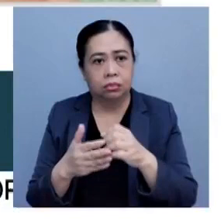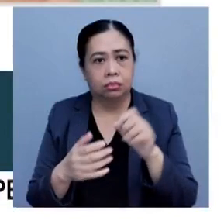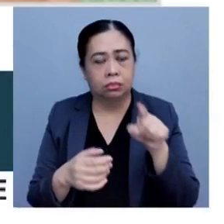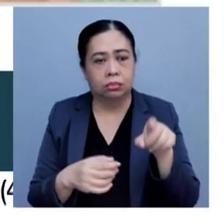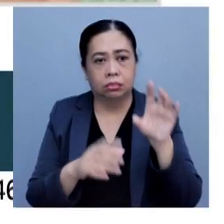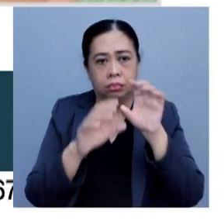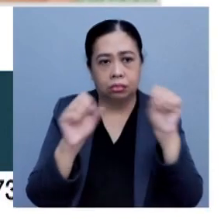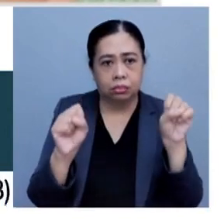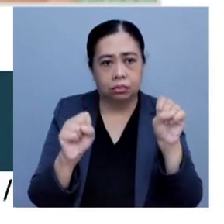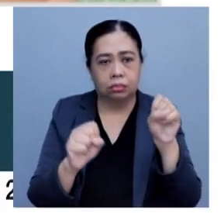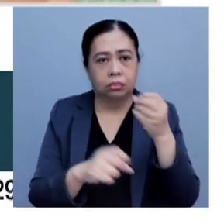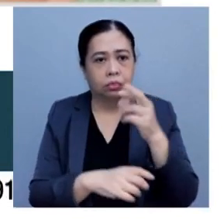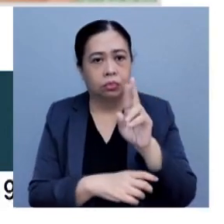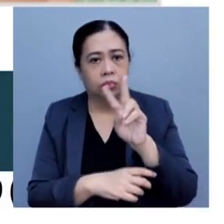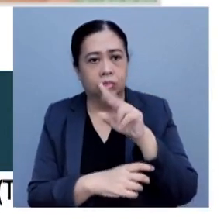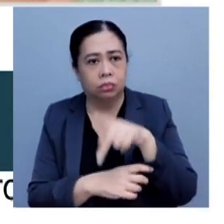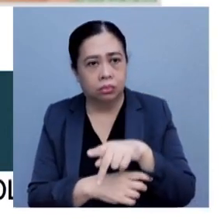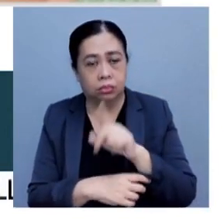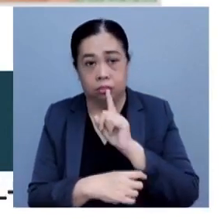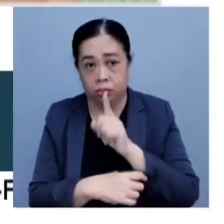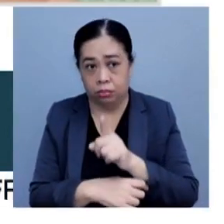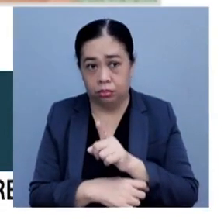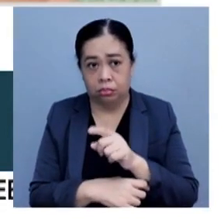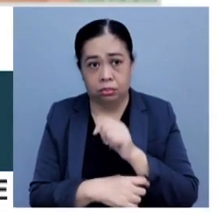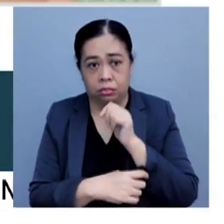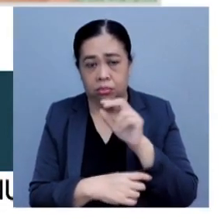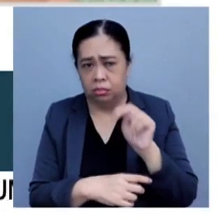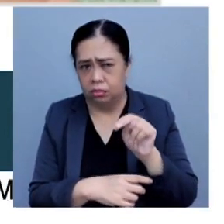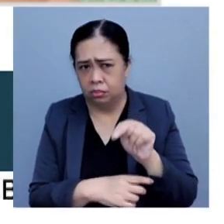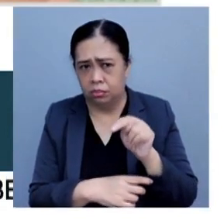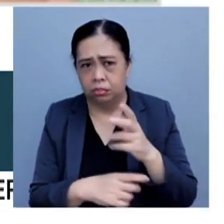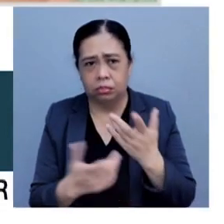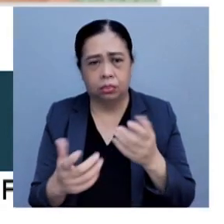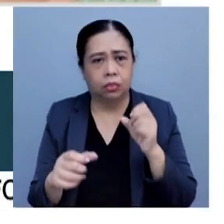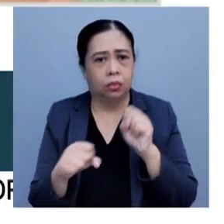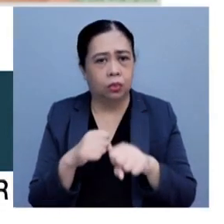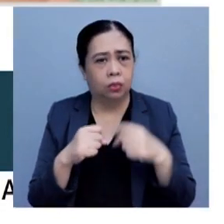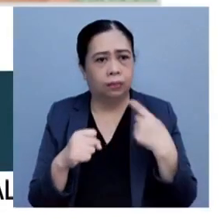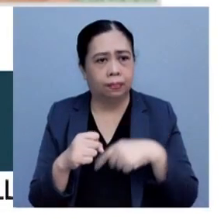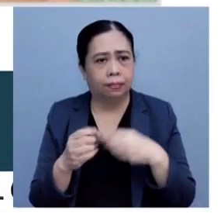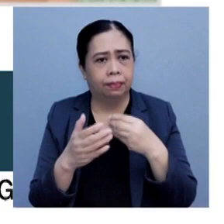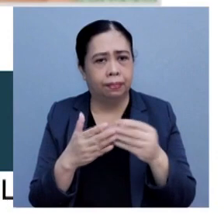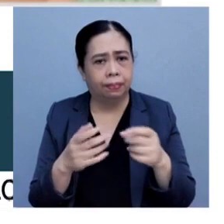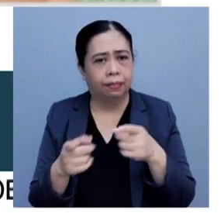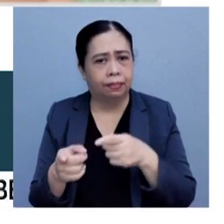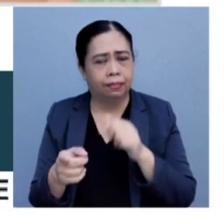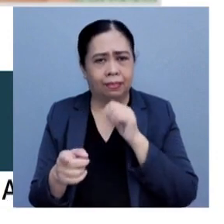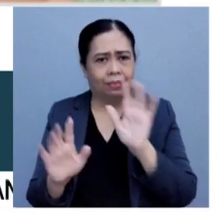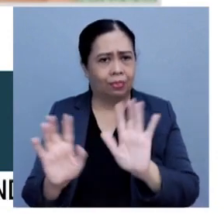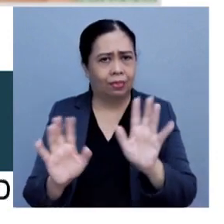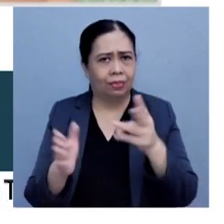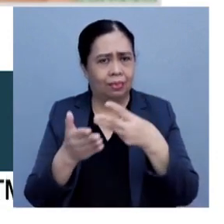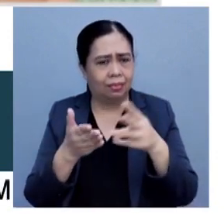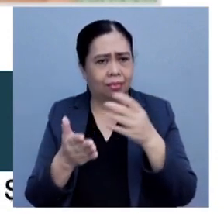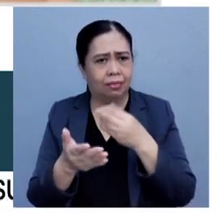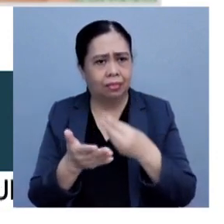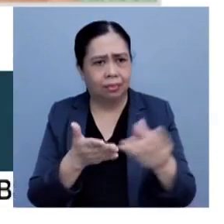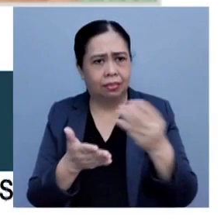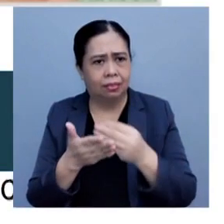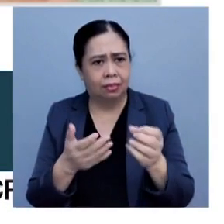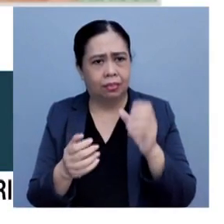expenditures of the vice president. We can say that those are really unnecessary